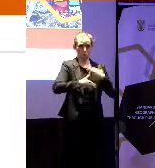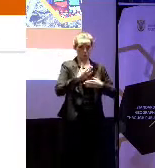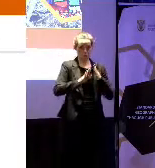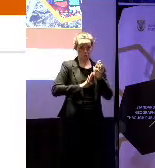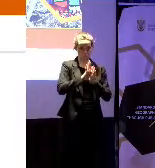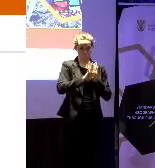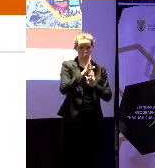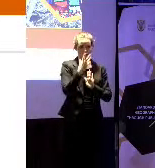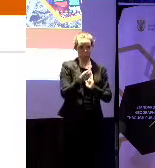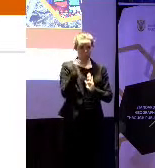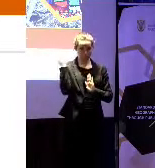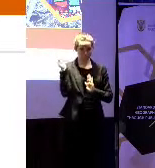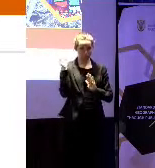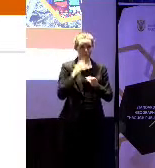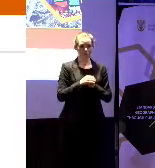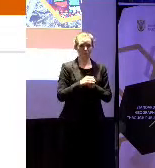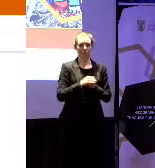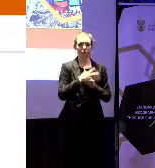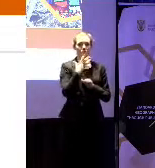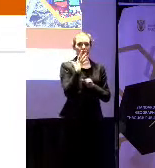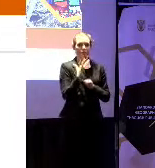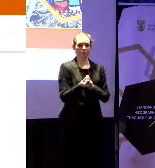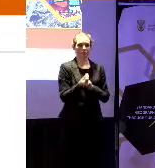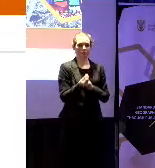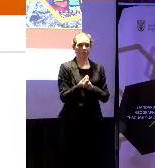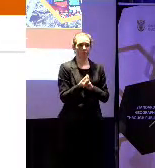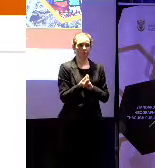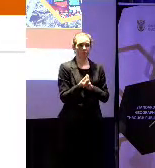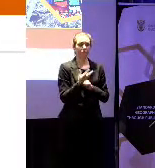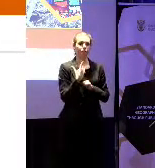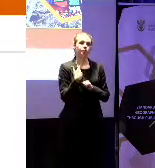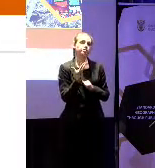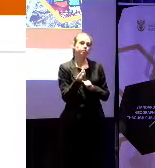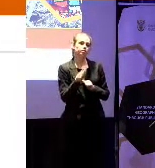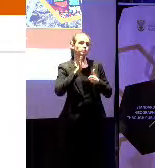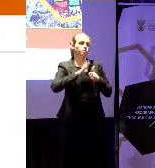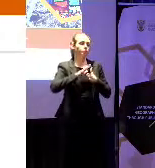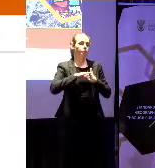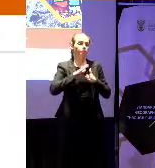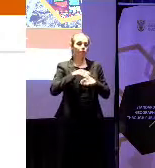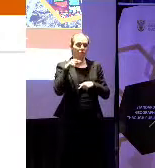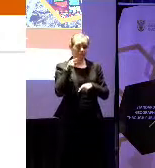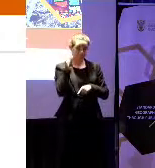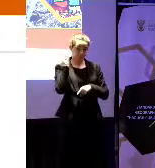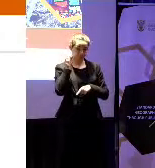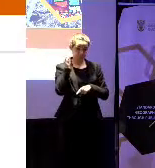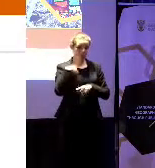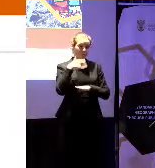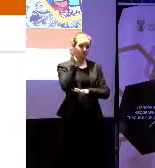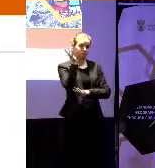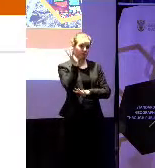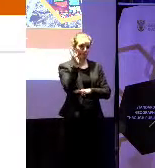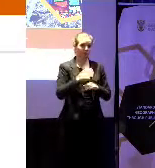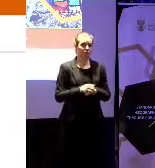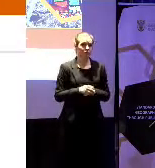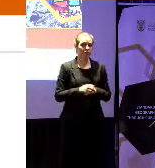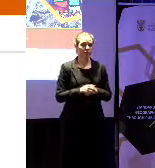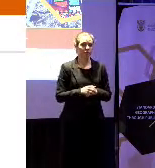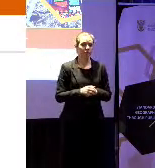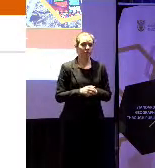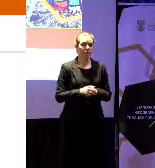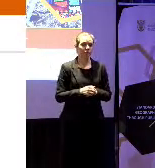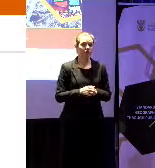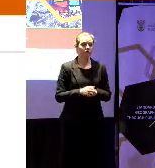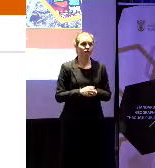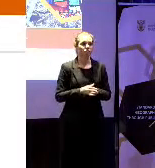shows us a number of things. But for the purpose of this presentation, I'm merely